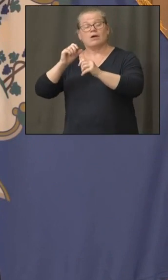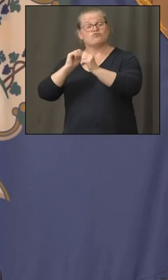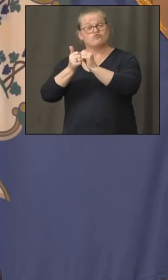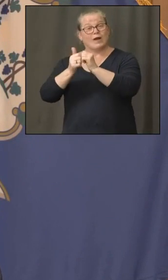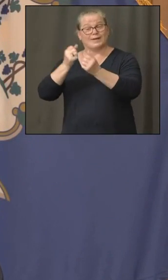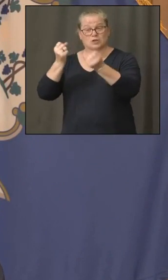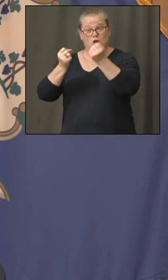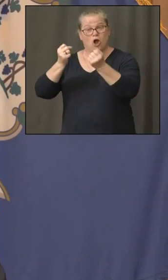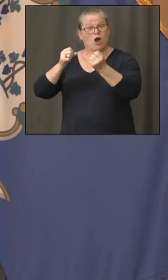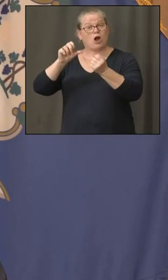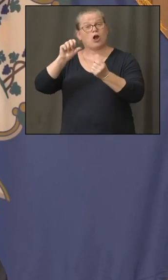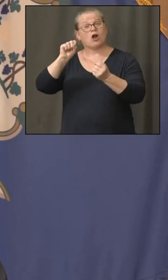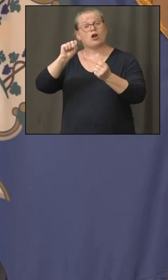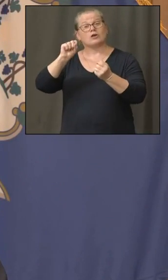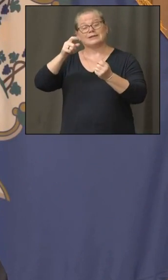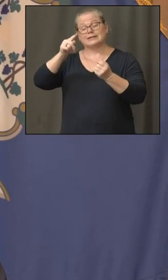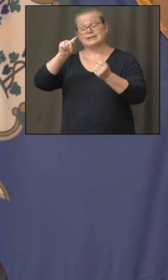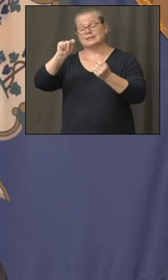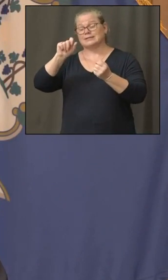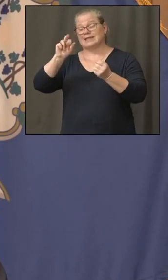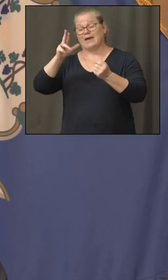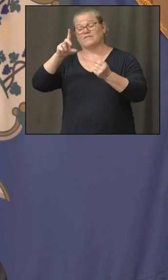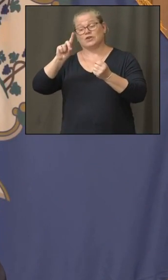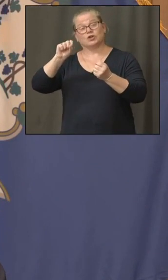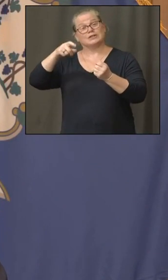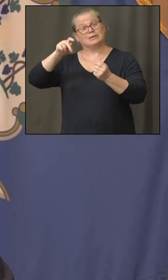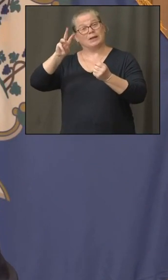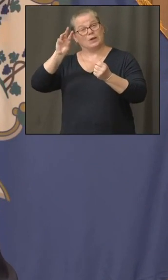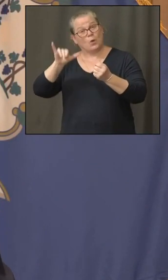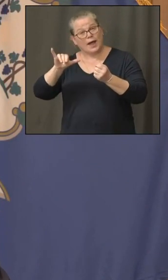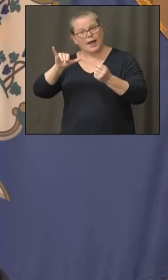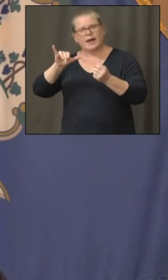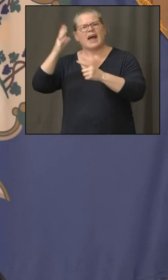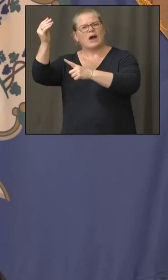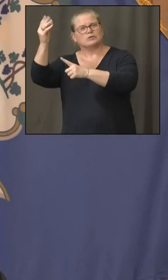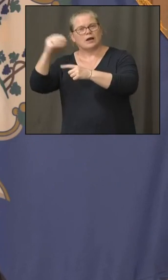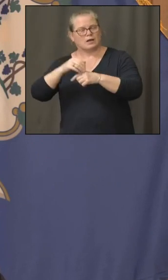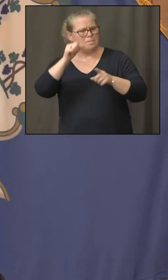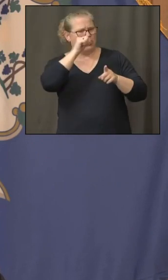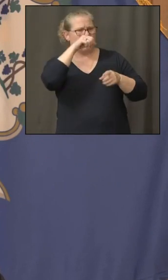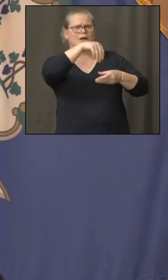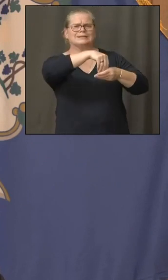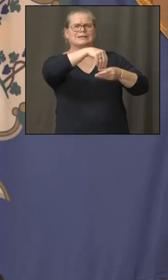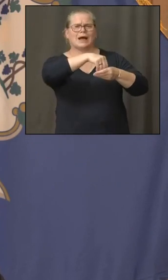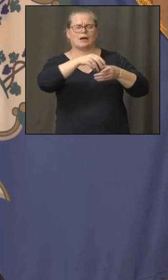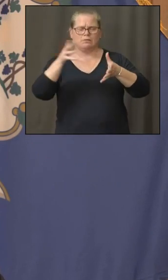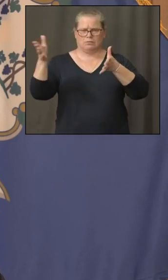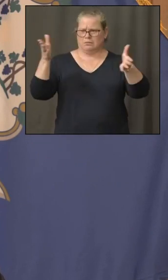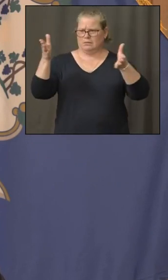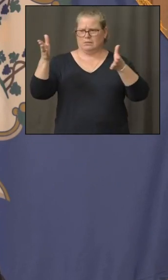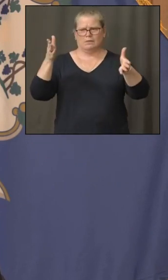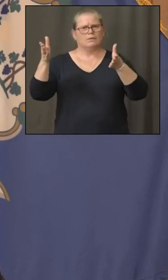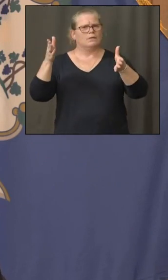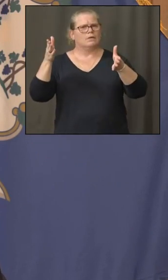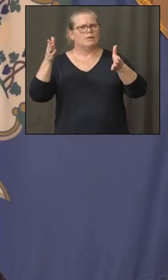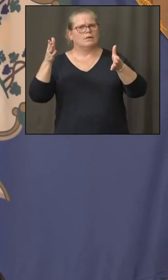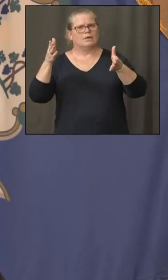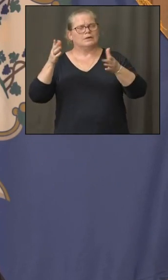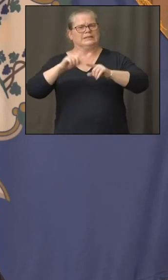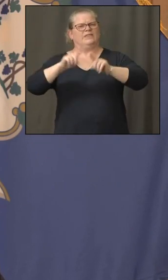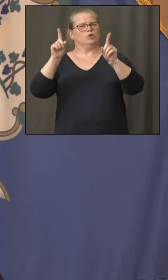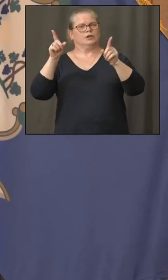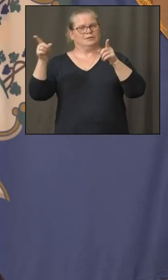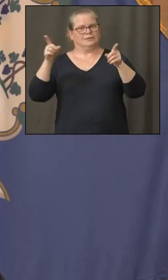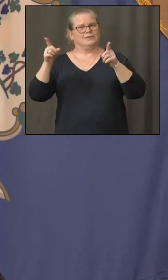is pretty dangerous in terms of COVID infections. I heard that loud and clear from our friends in Texas when they wanted to know what